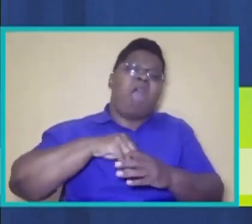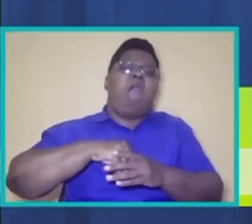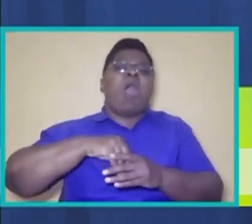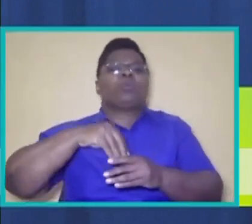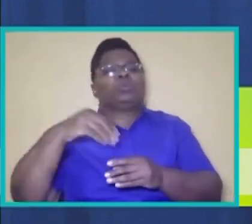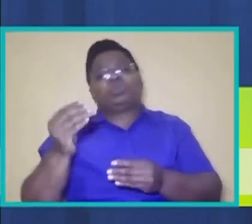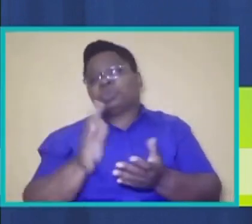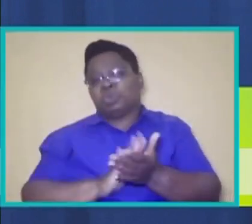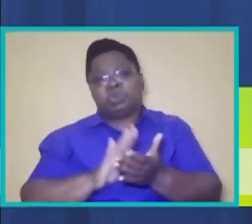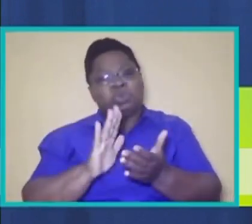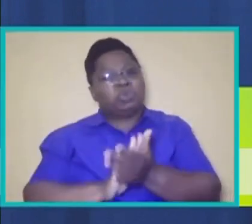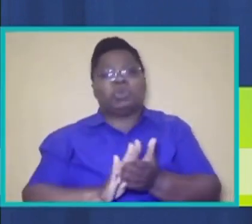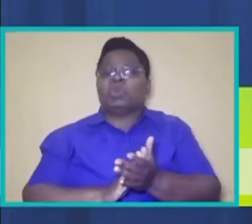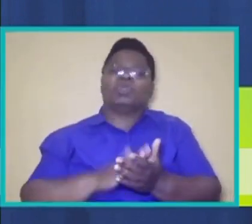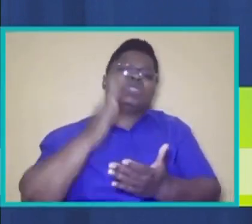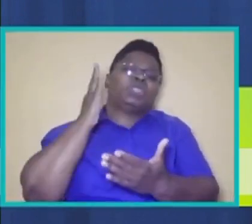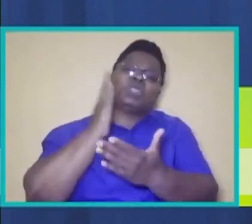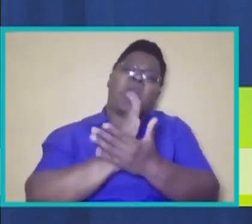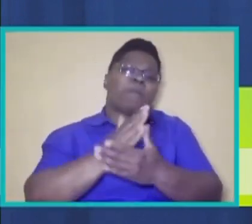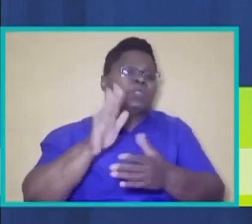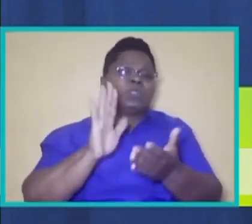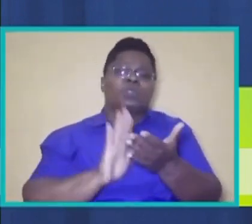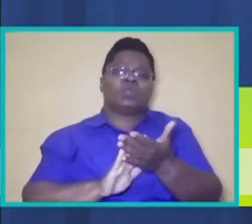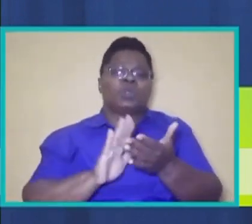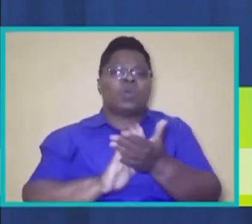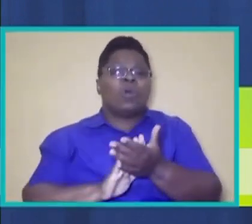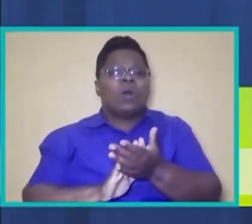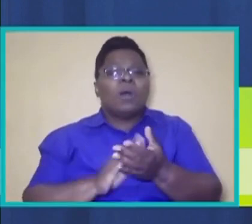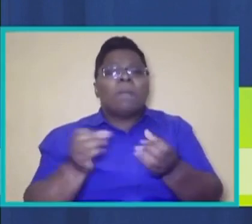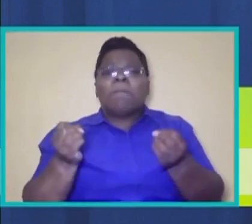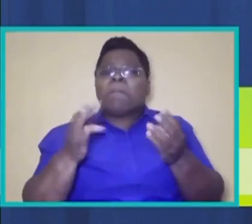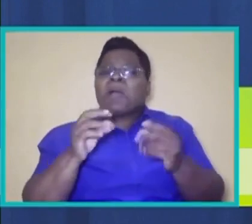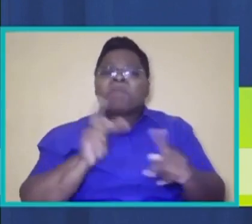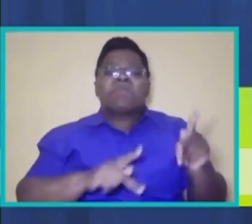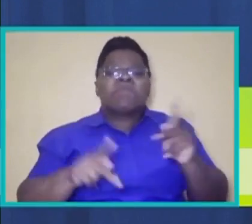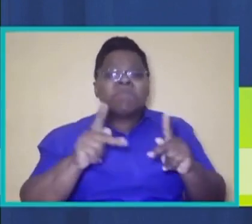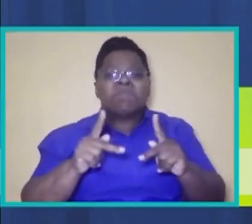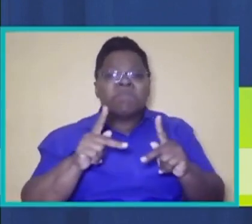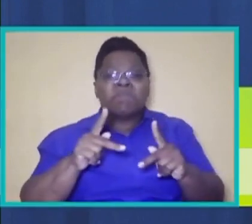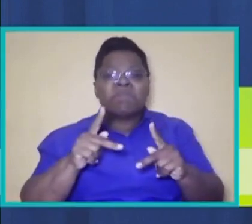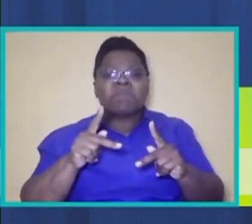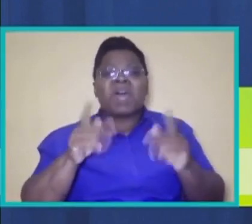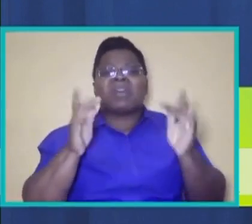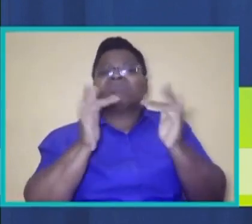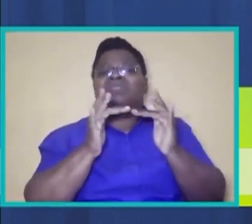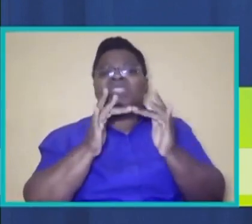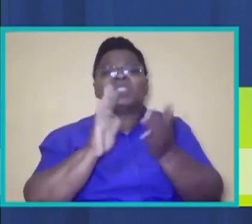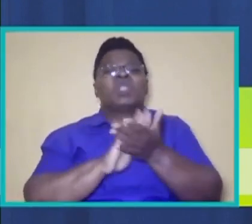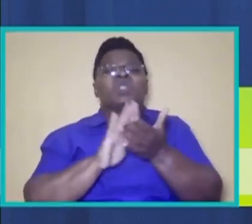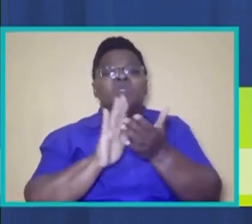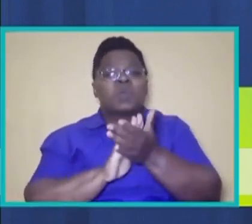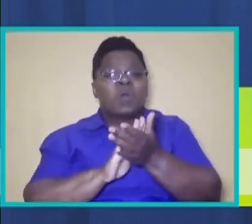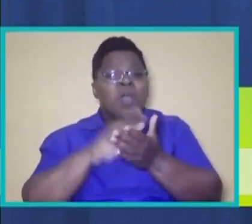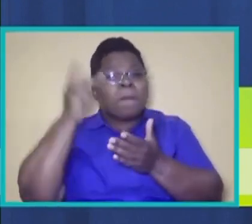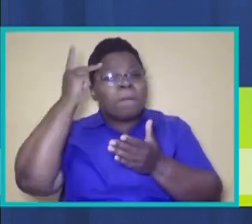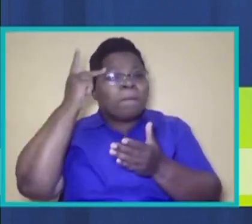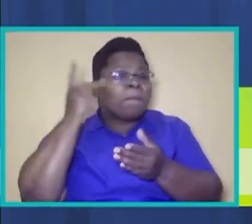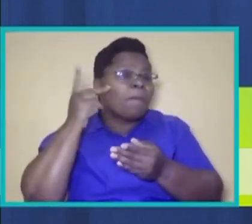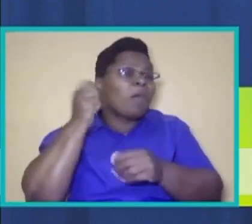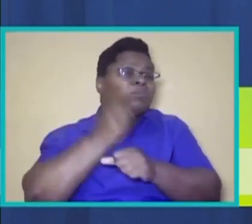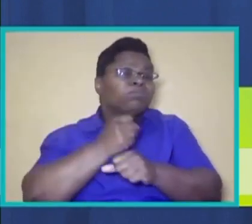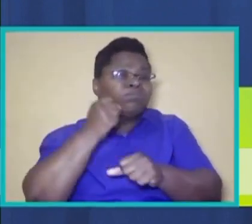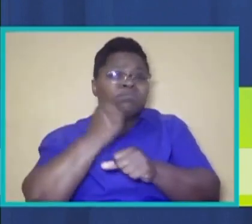are going to school online, a lot of parents are working, and teachers are